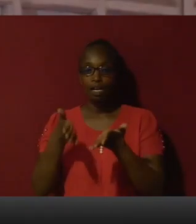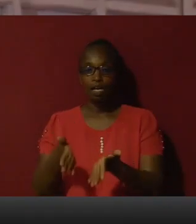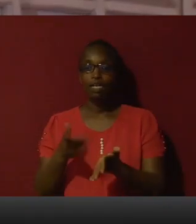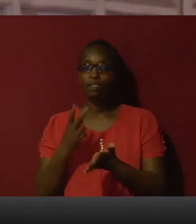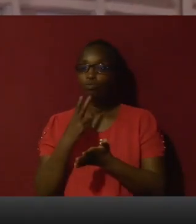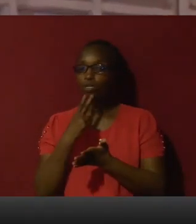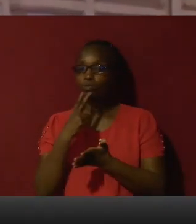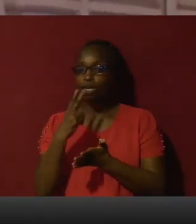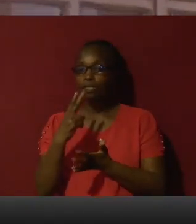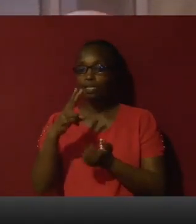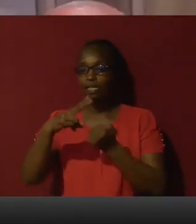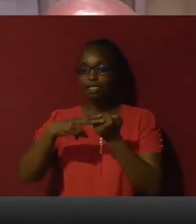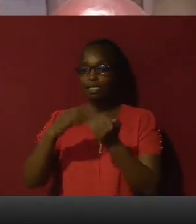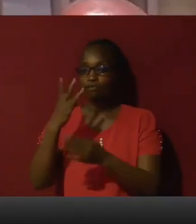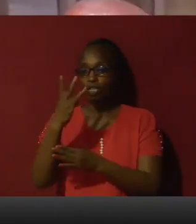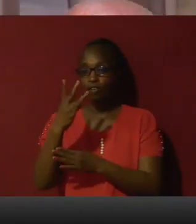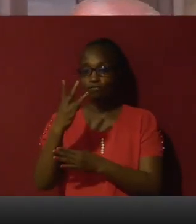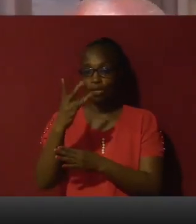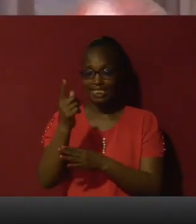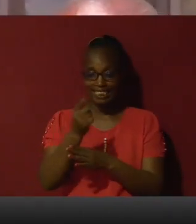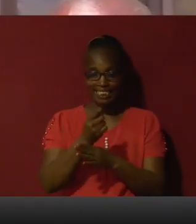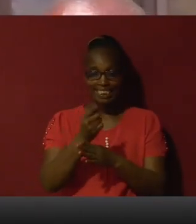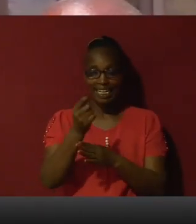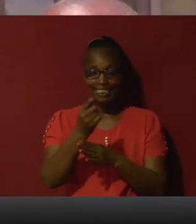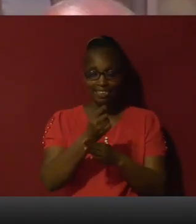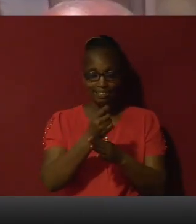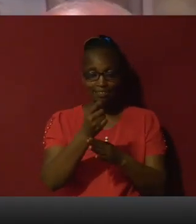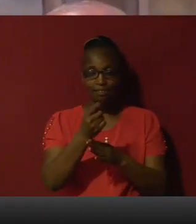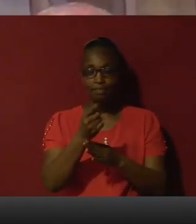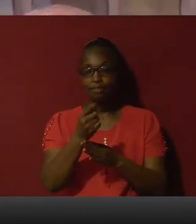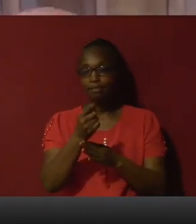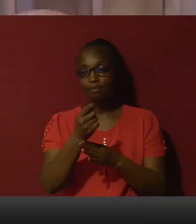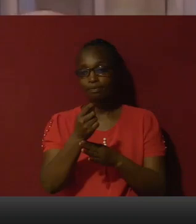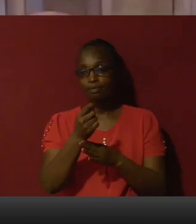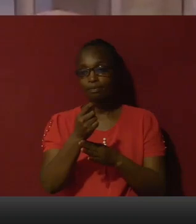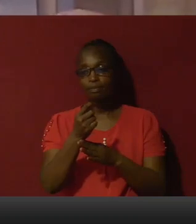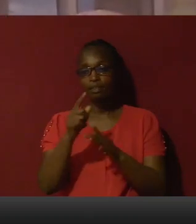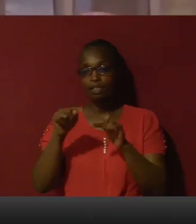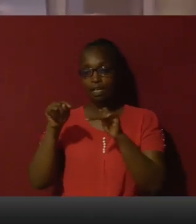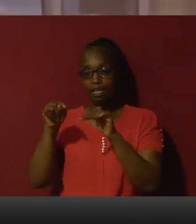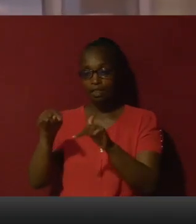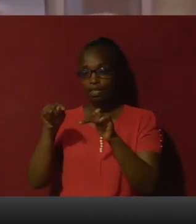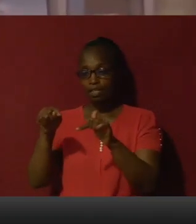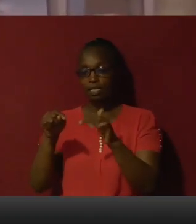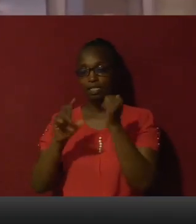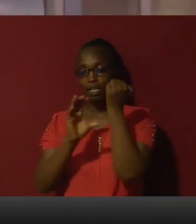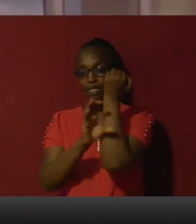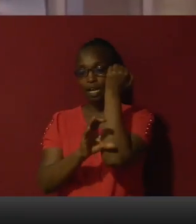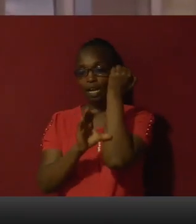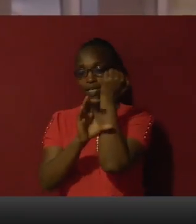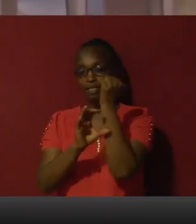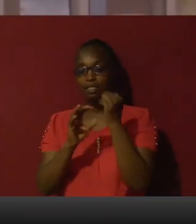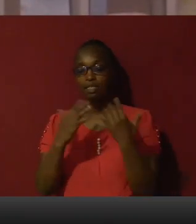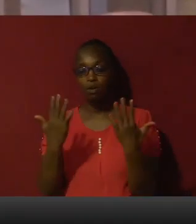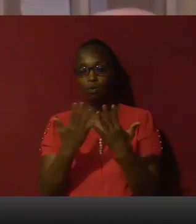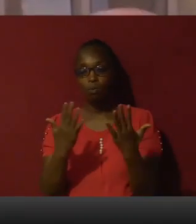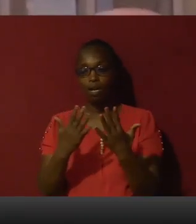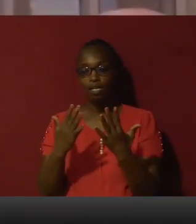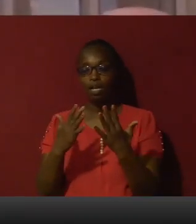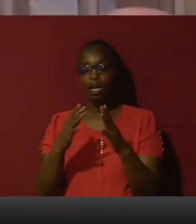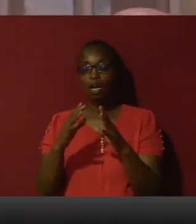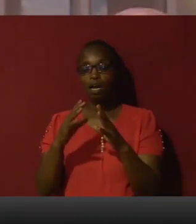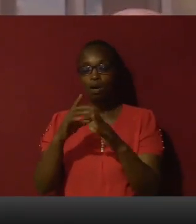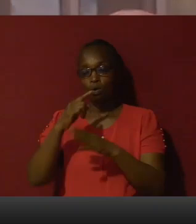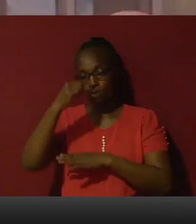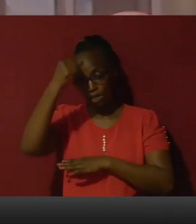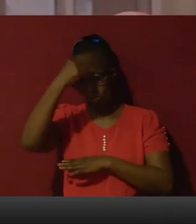are 274 trainees. It is not imaginable that is in a country whereby per constituency